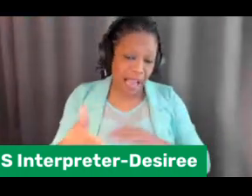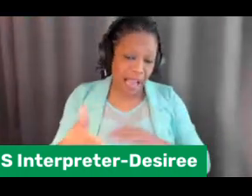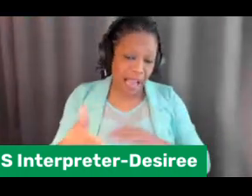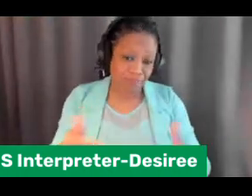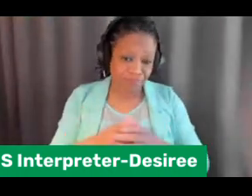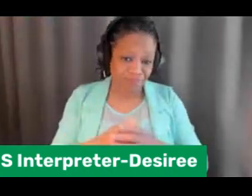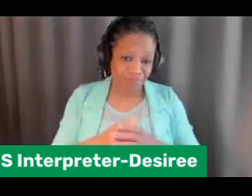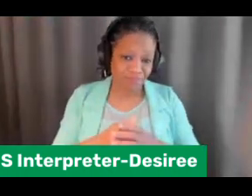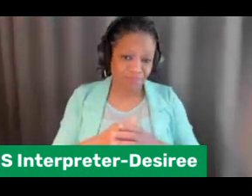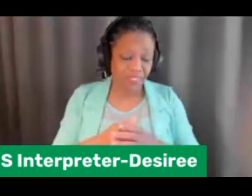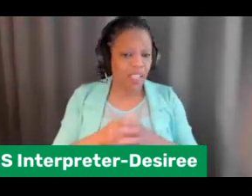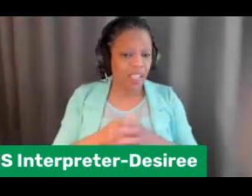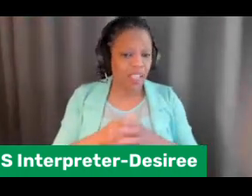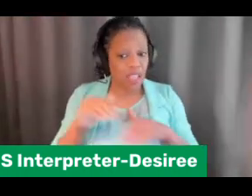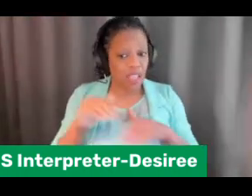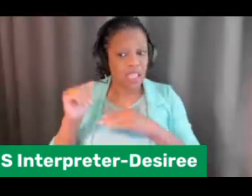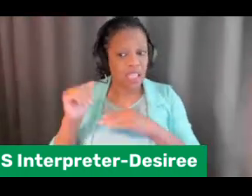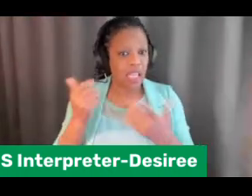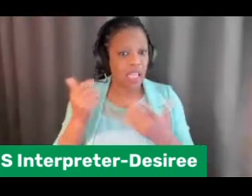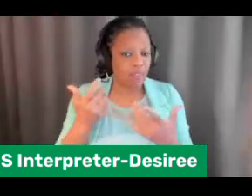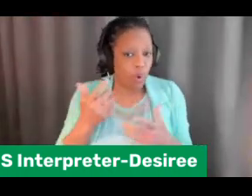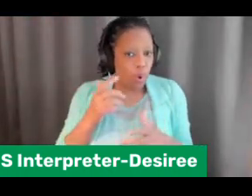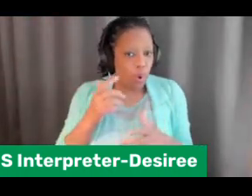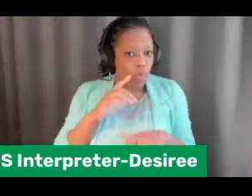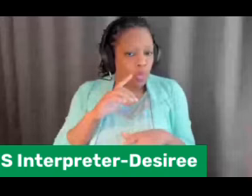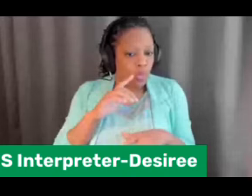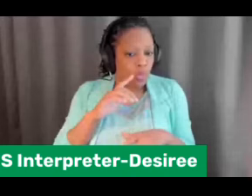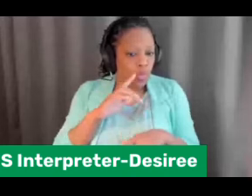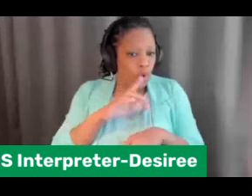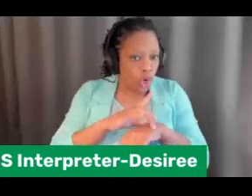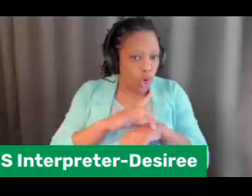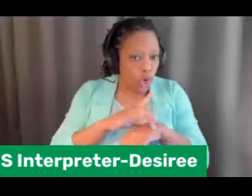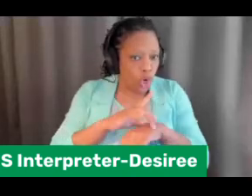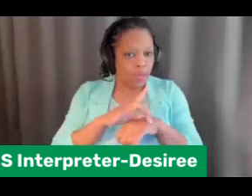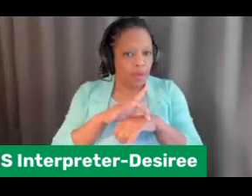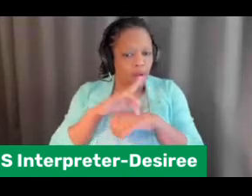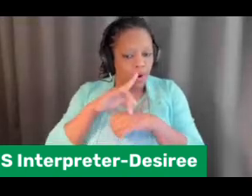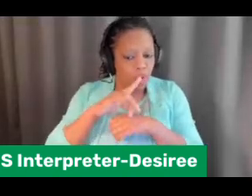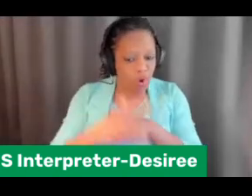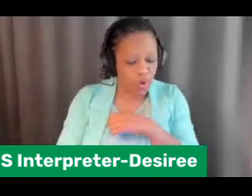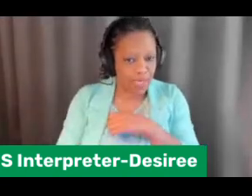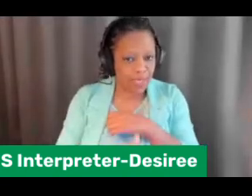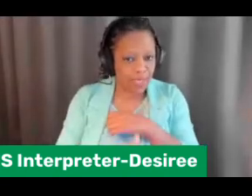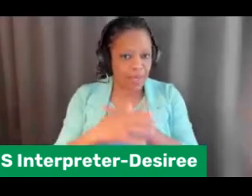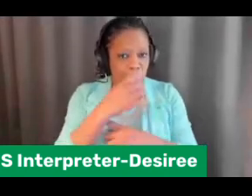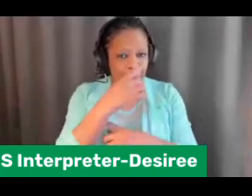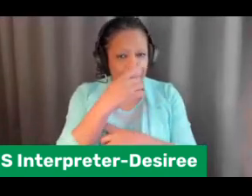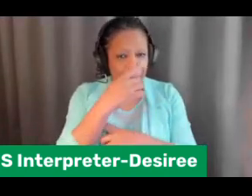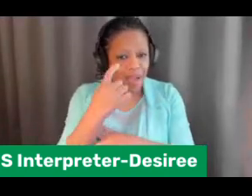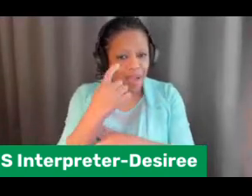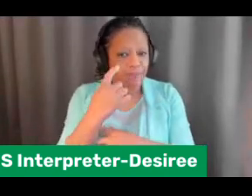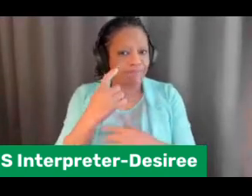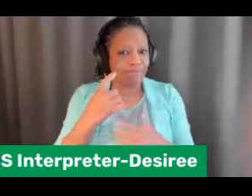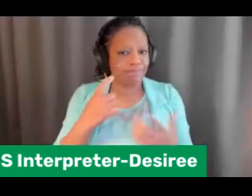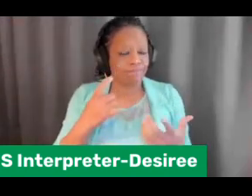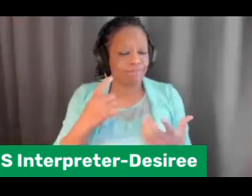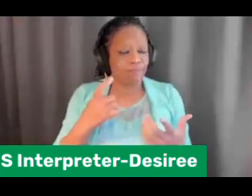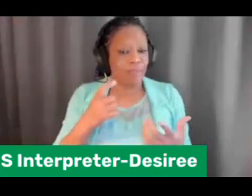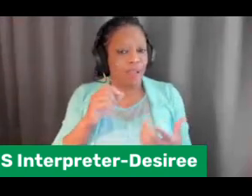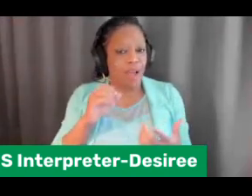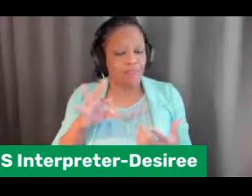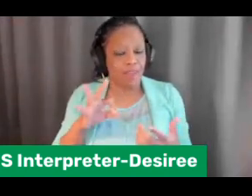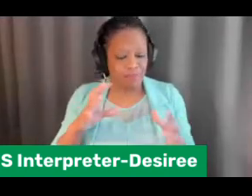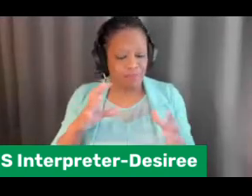relationships early, because of the martyrdom that we take on by doing things by